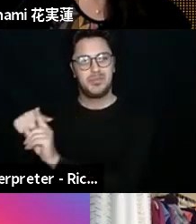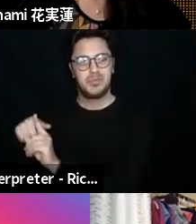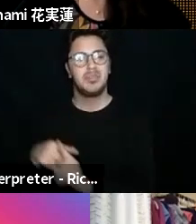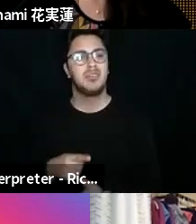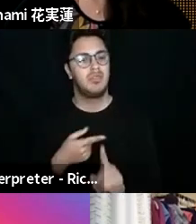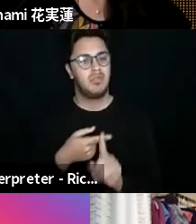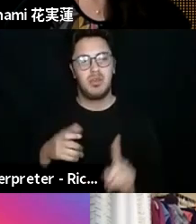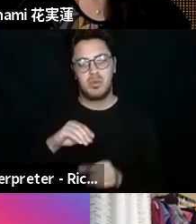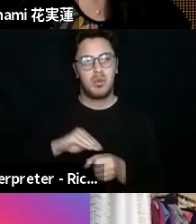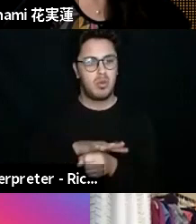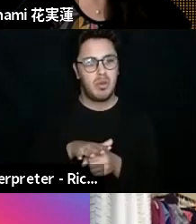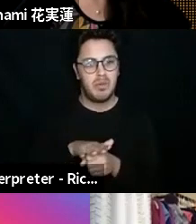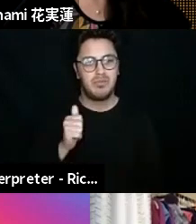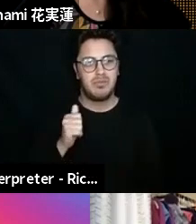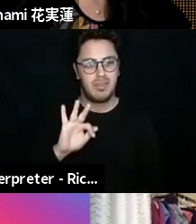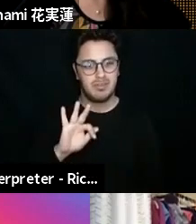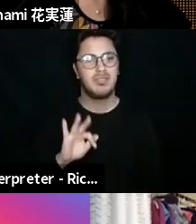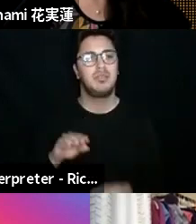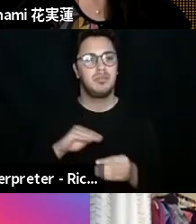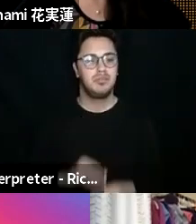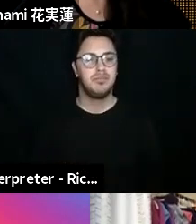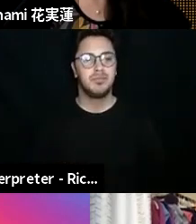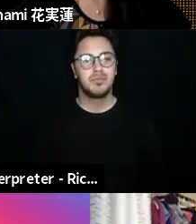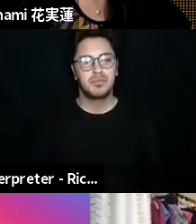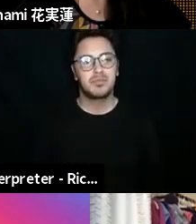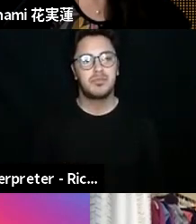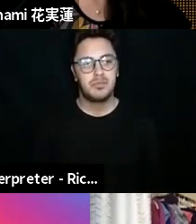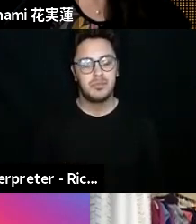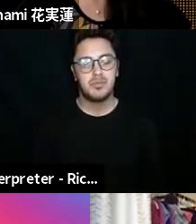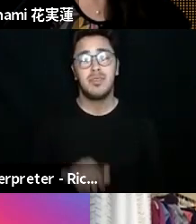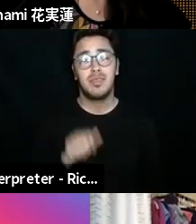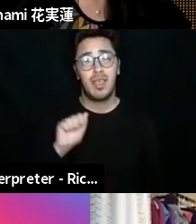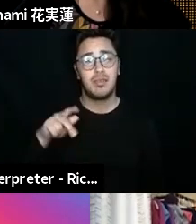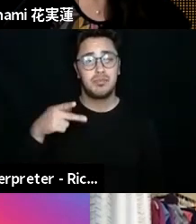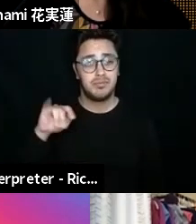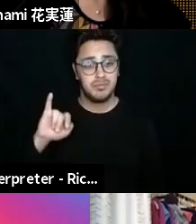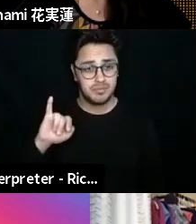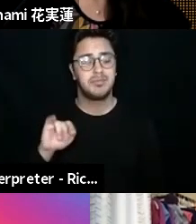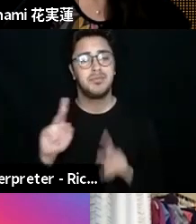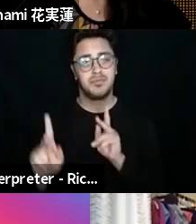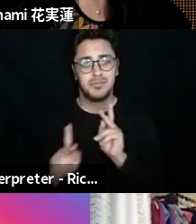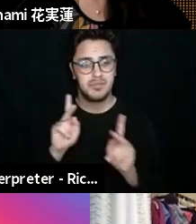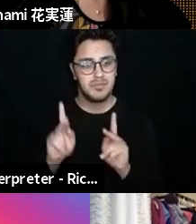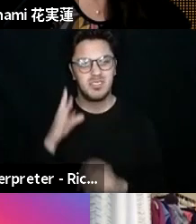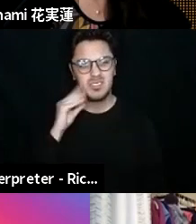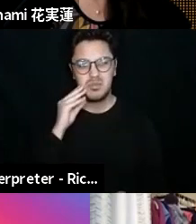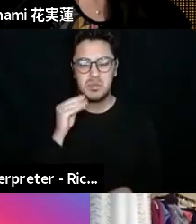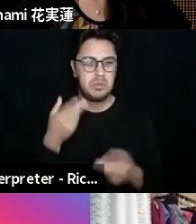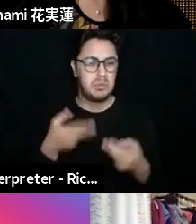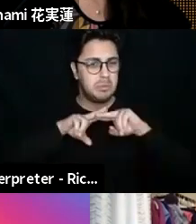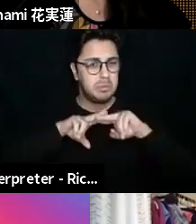pandemic. SAG-AFTRA members who are part of the Asian American Pacific Islander community experience this on multiple levels.